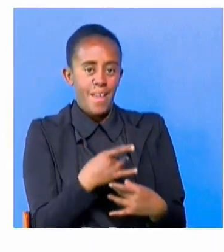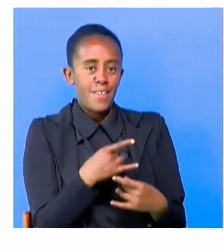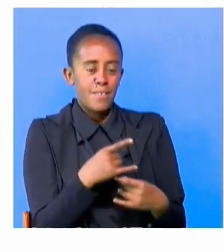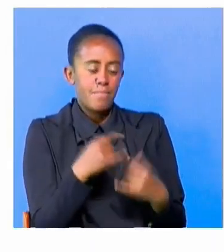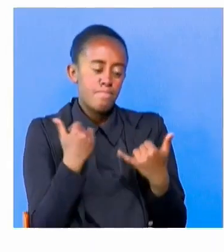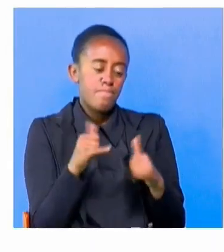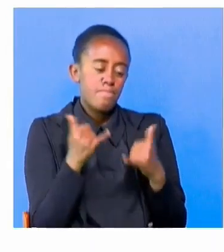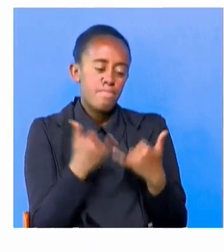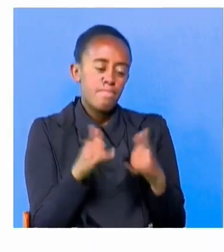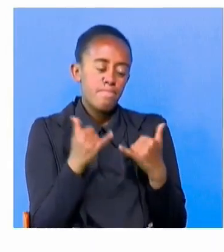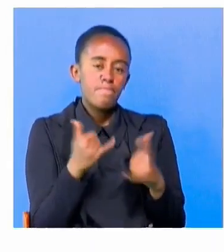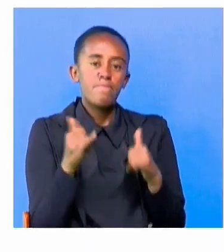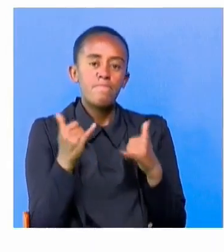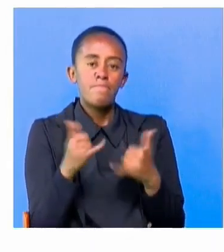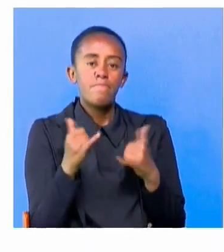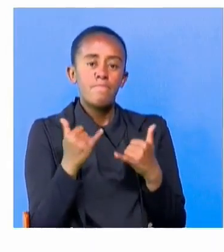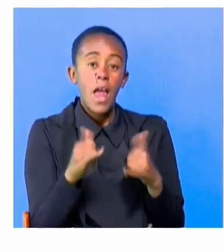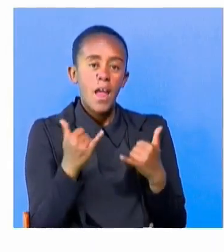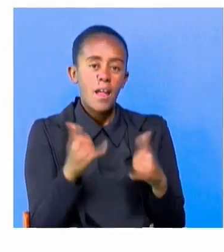play